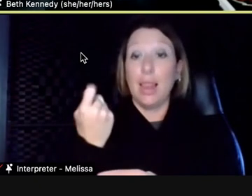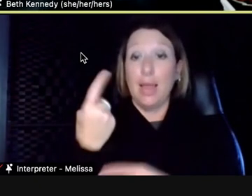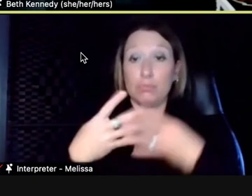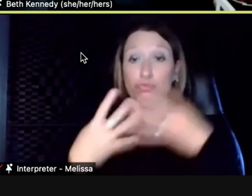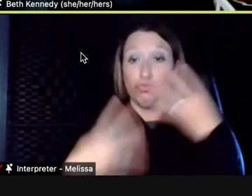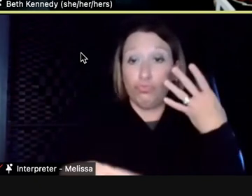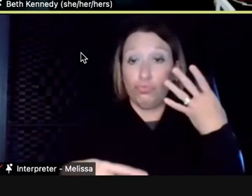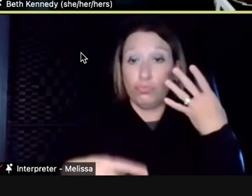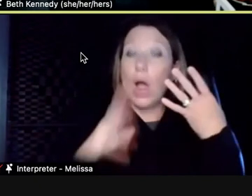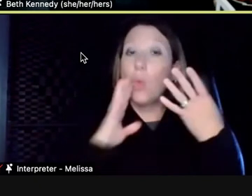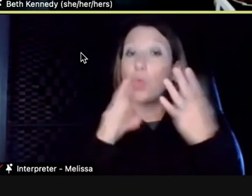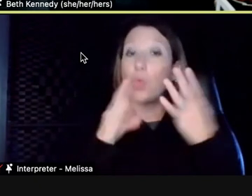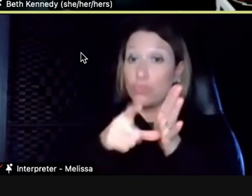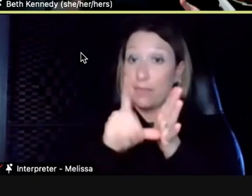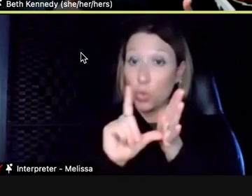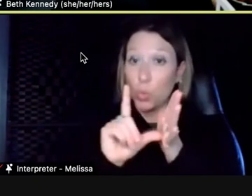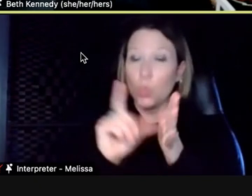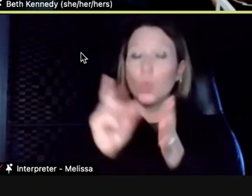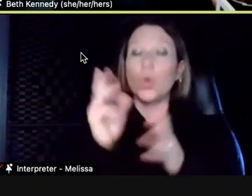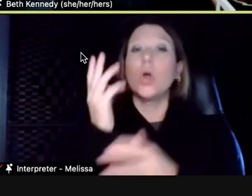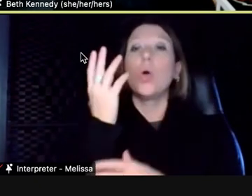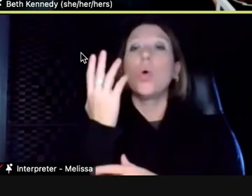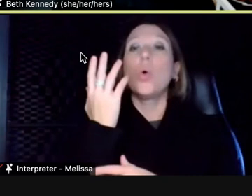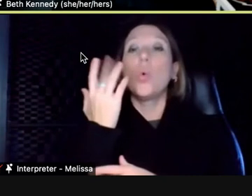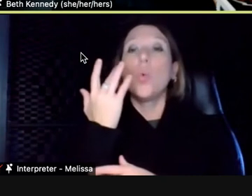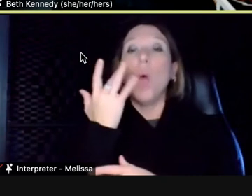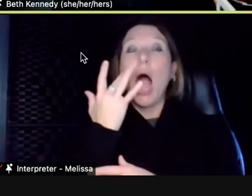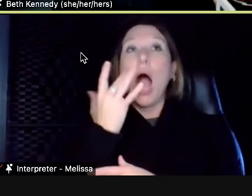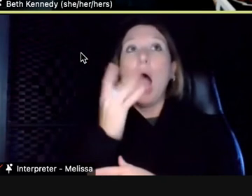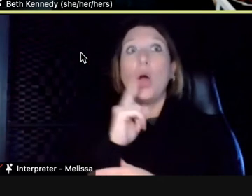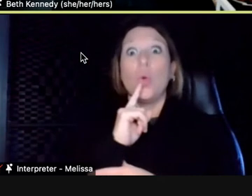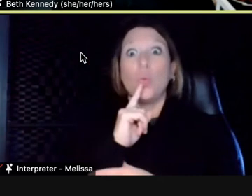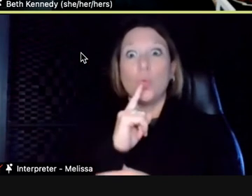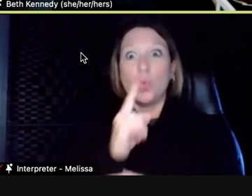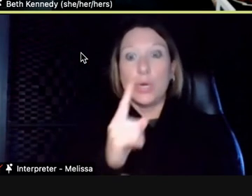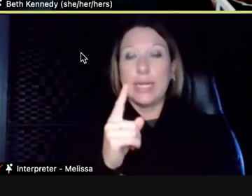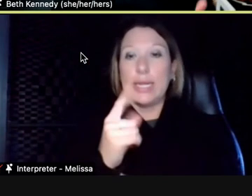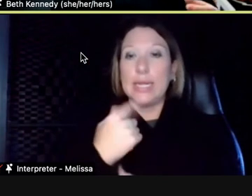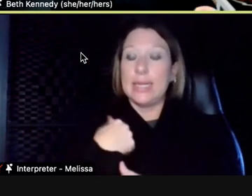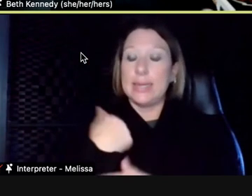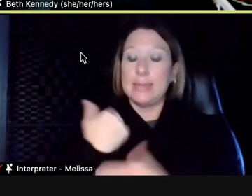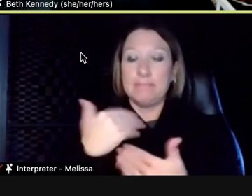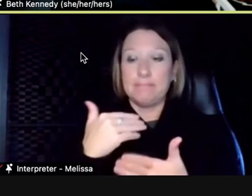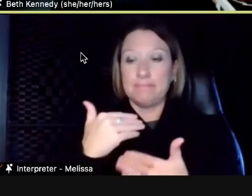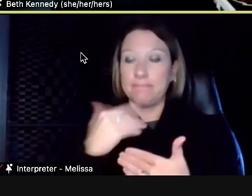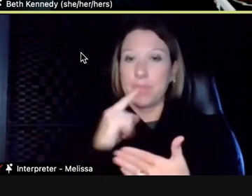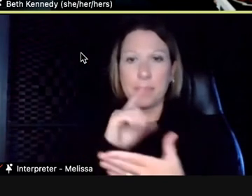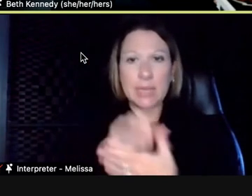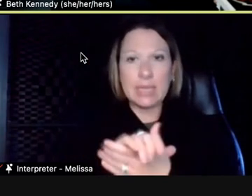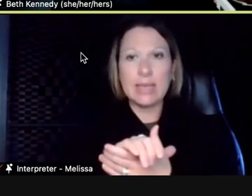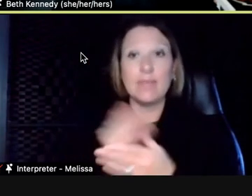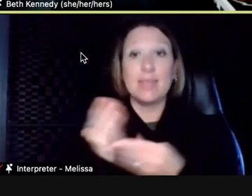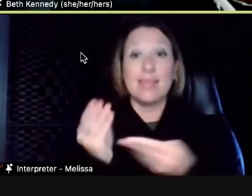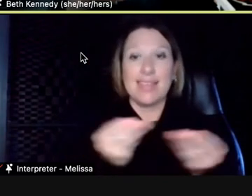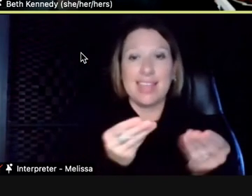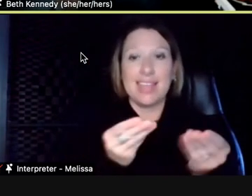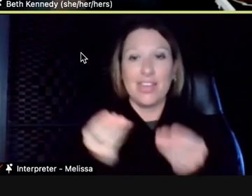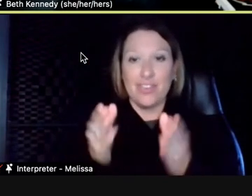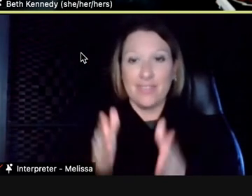I'm going to go over them with you because I really feel strongly that an intervener is a